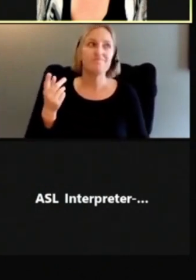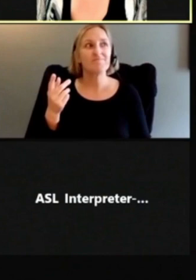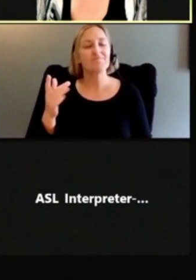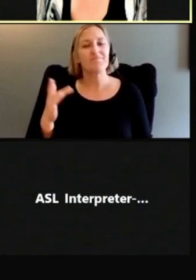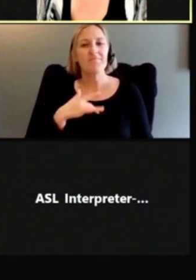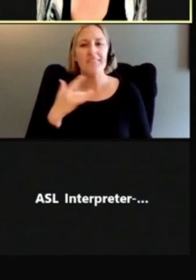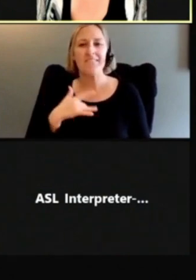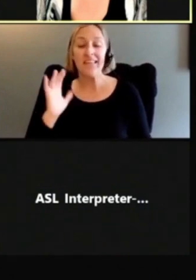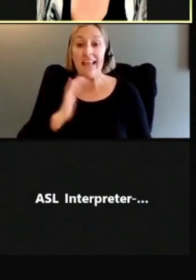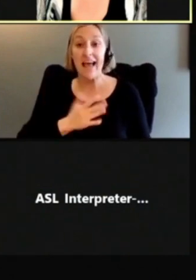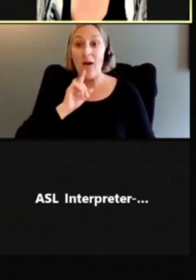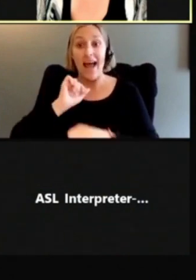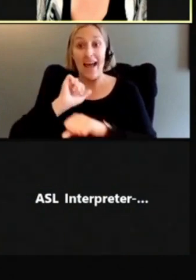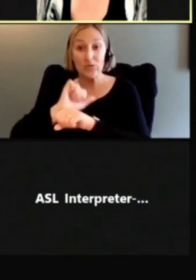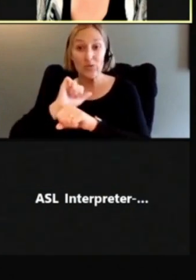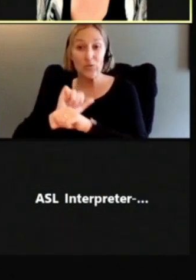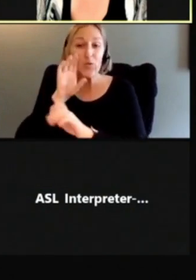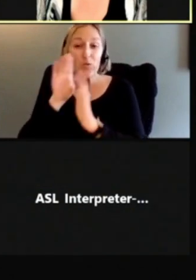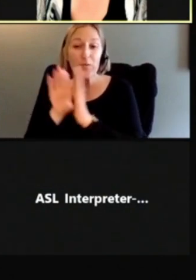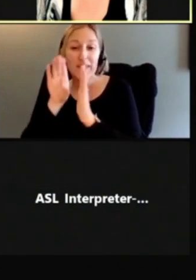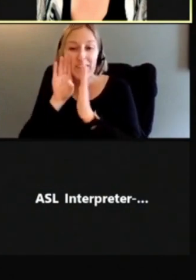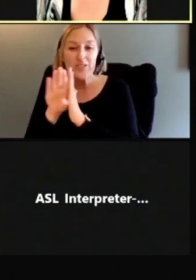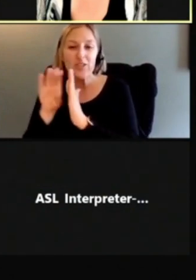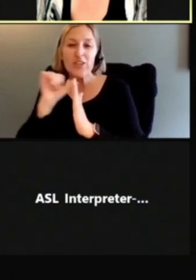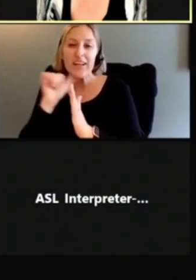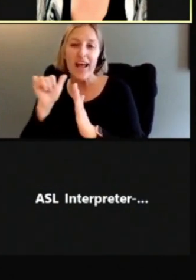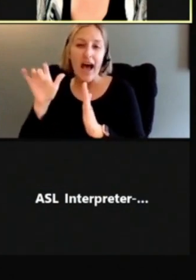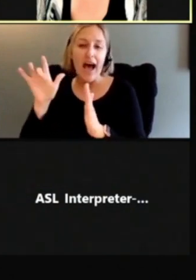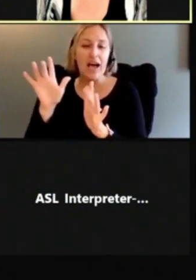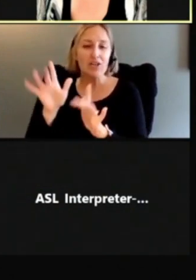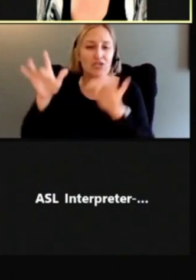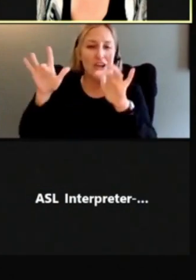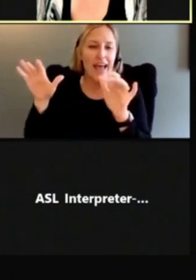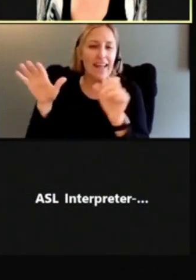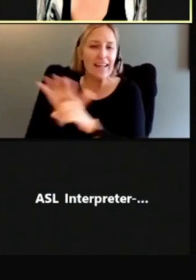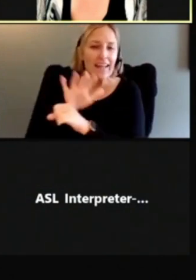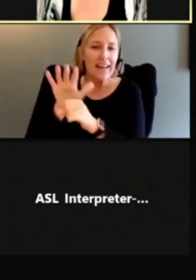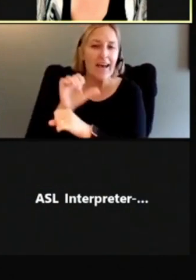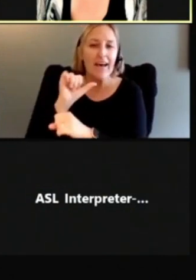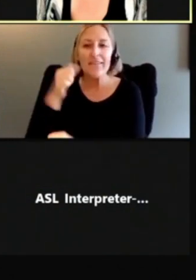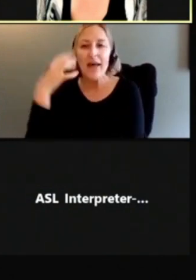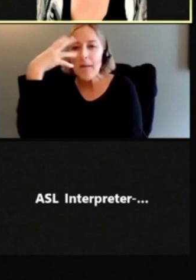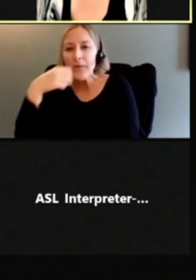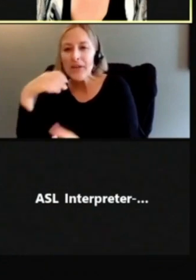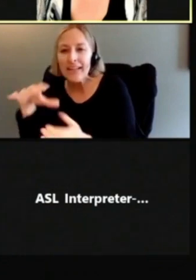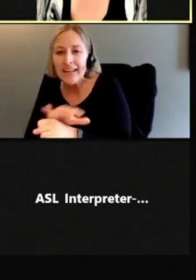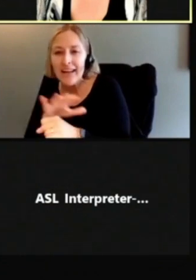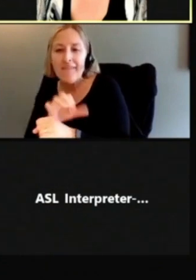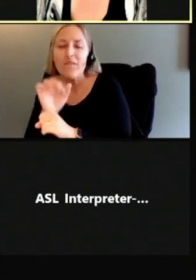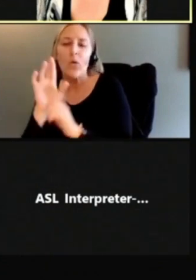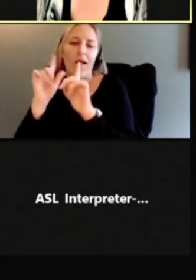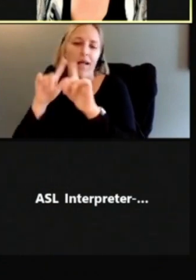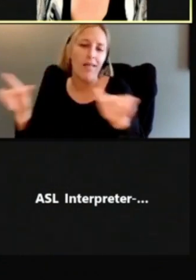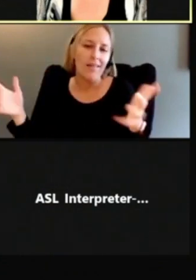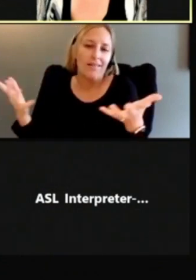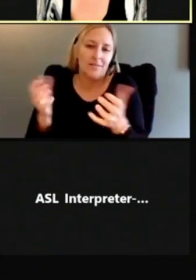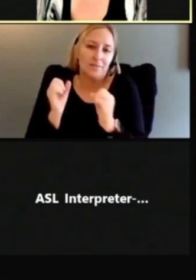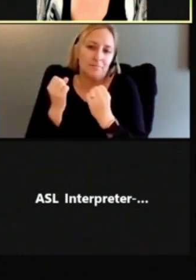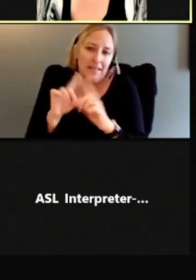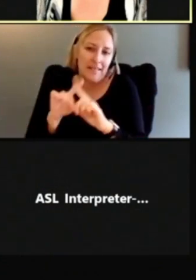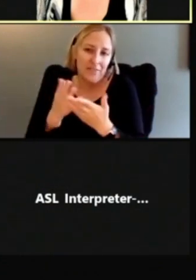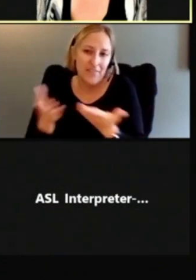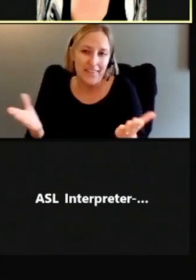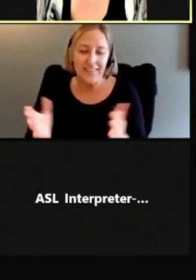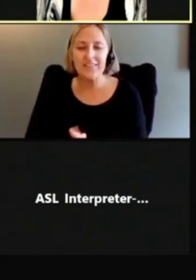real images aren't glossy enough, and they're not pretty enough for whatever. So yeah,